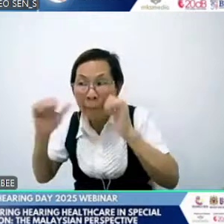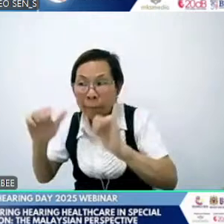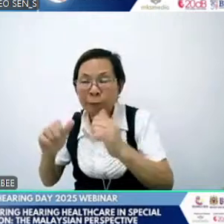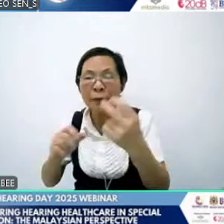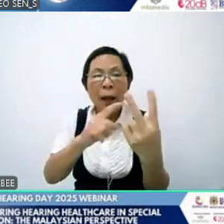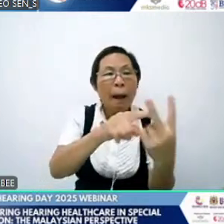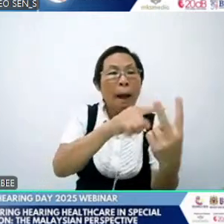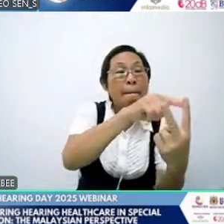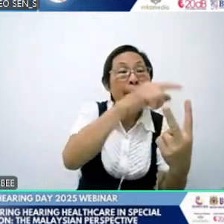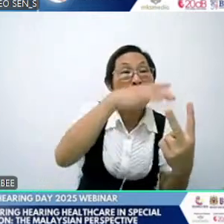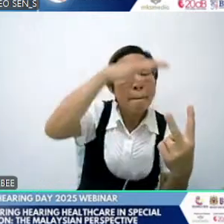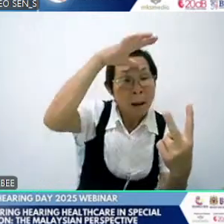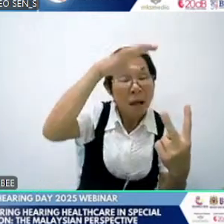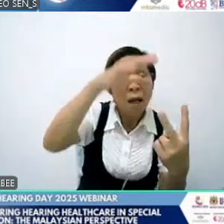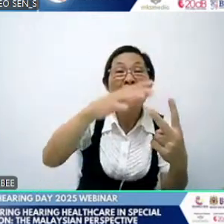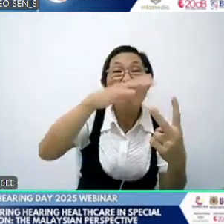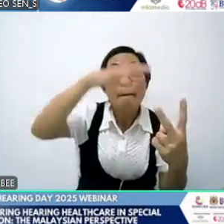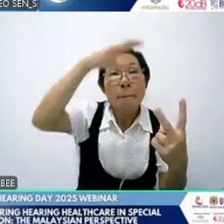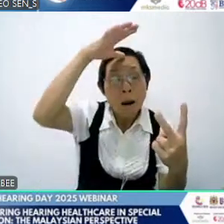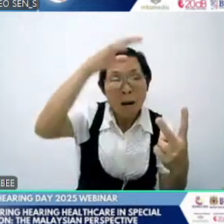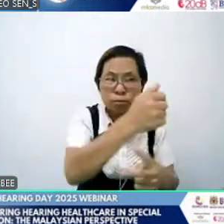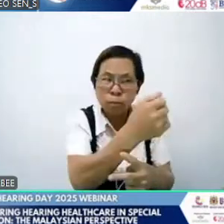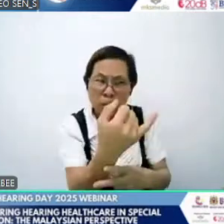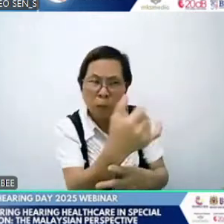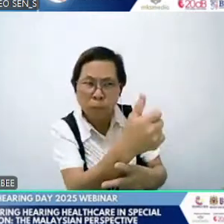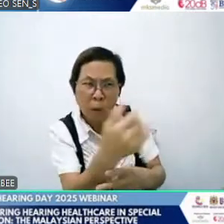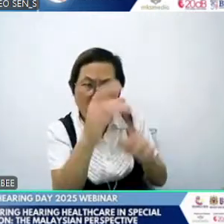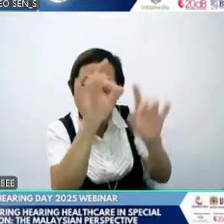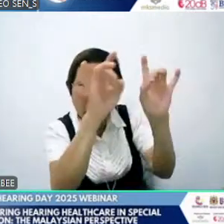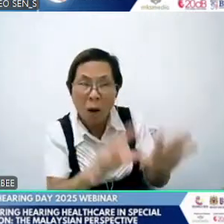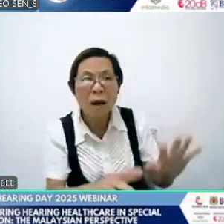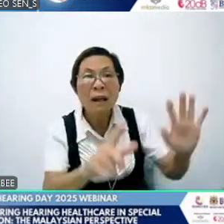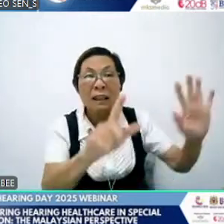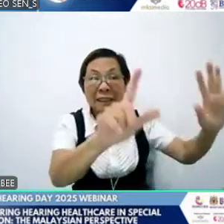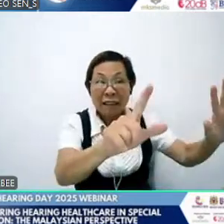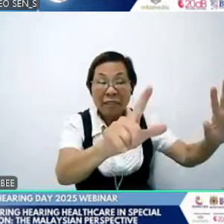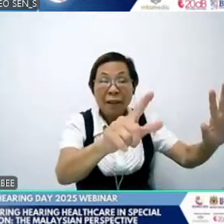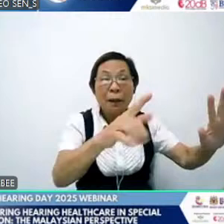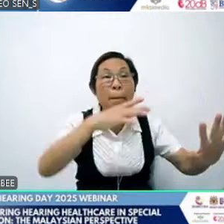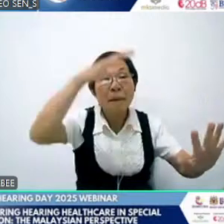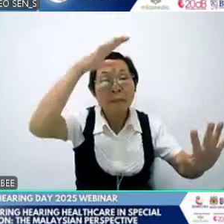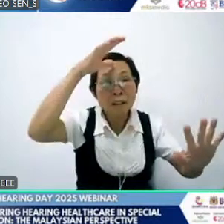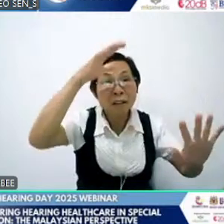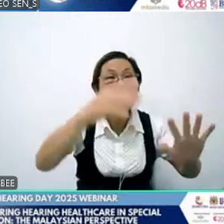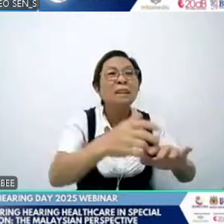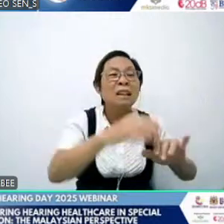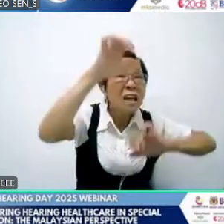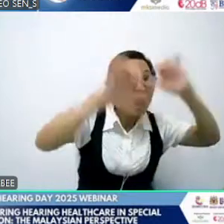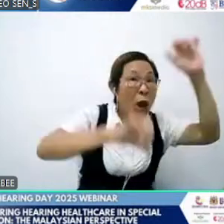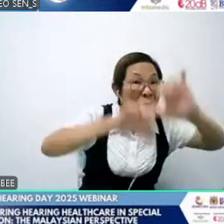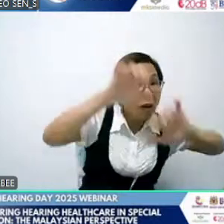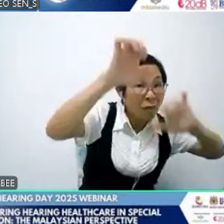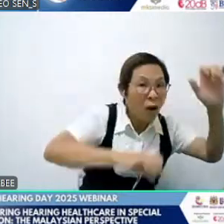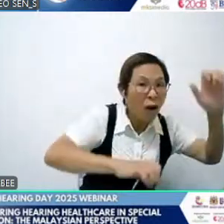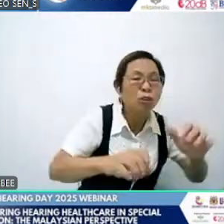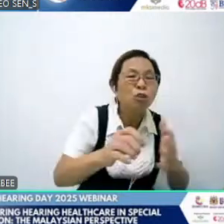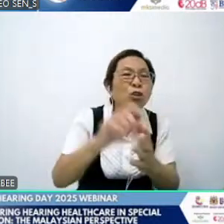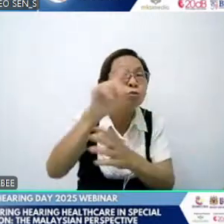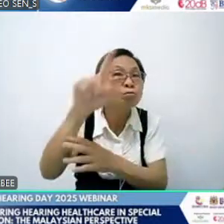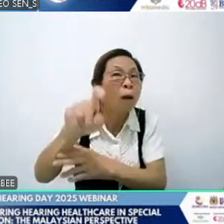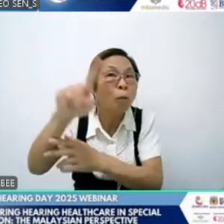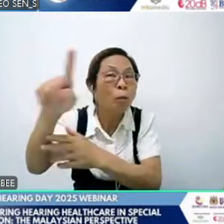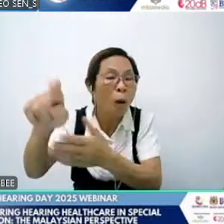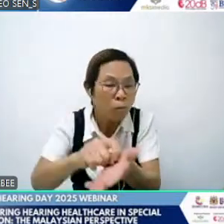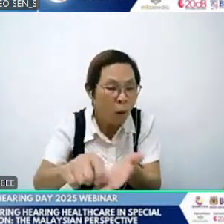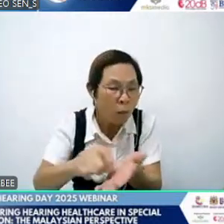parent validation, 7 parents evaluated the module using the PMAT AV questionnaire or